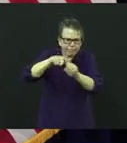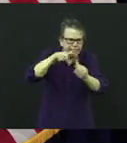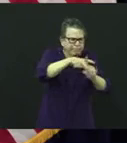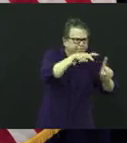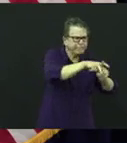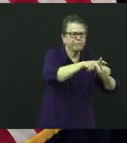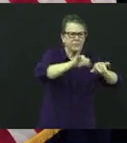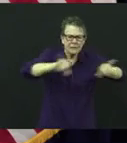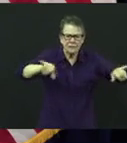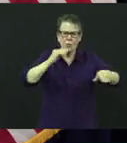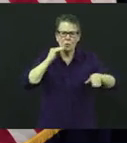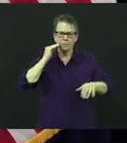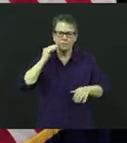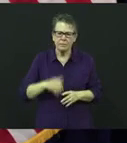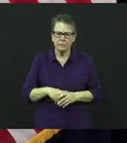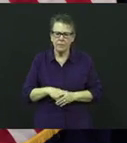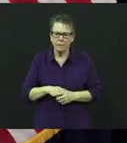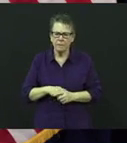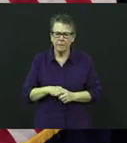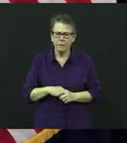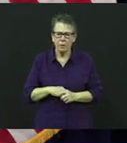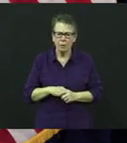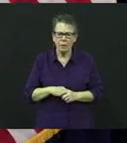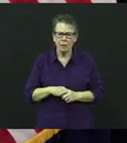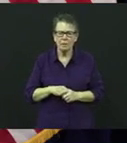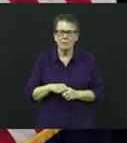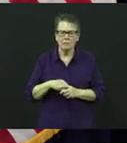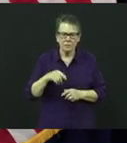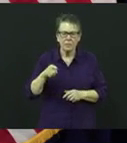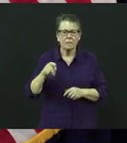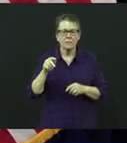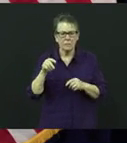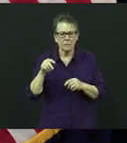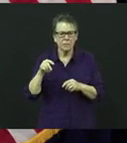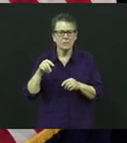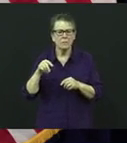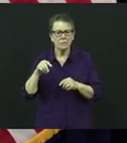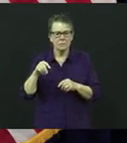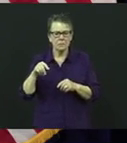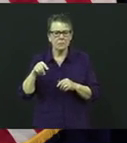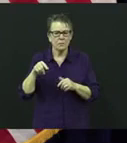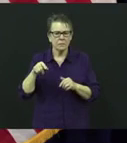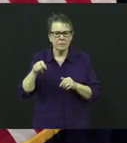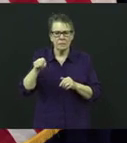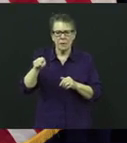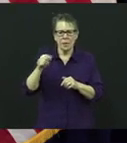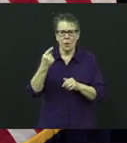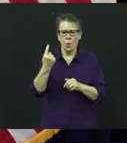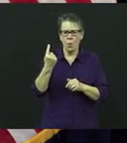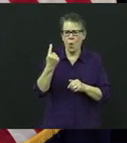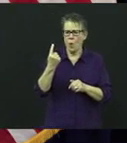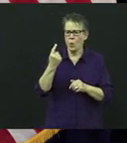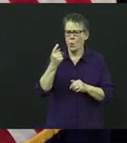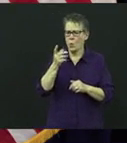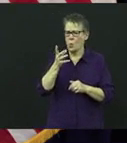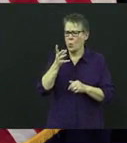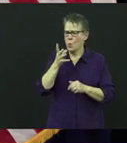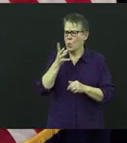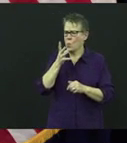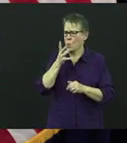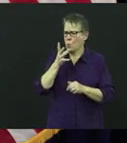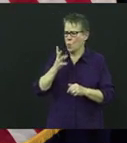He then refused to cooperate with the police, to either give them his name or his driver's license for more than 40 minutes. A summons